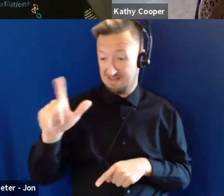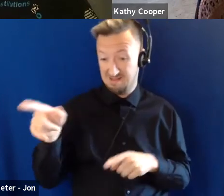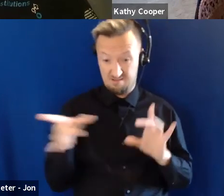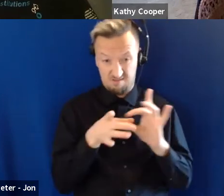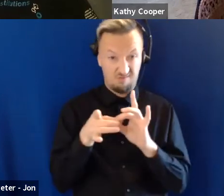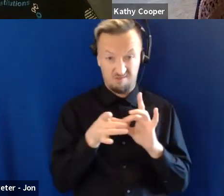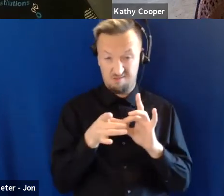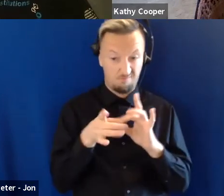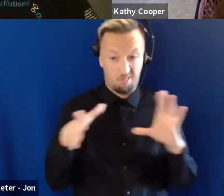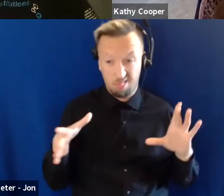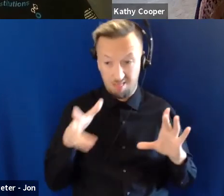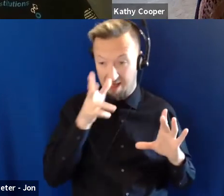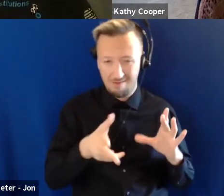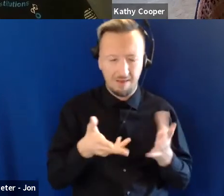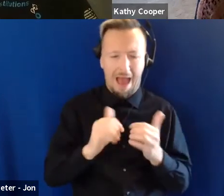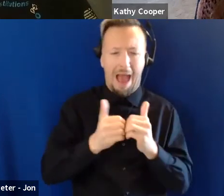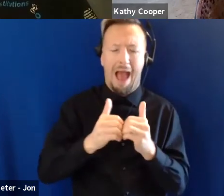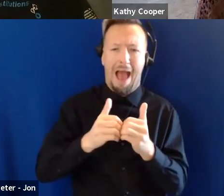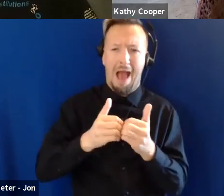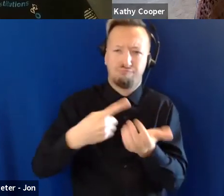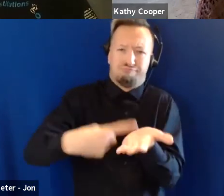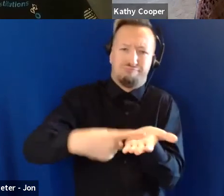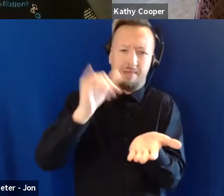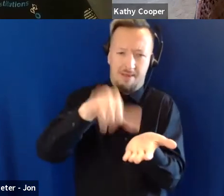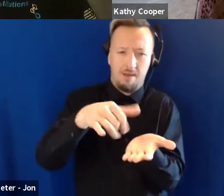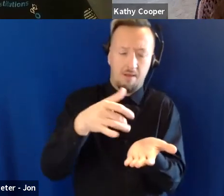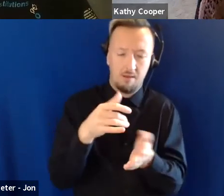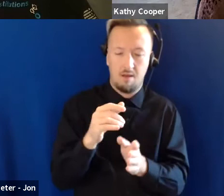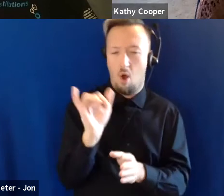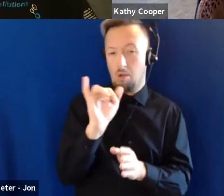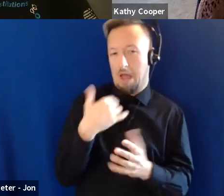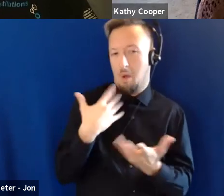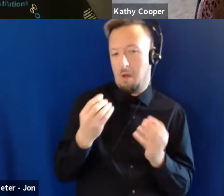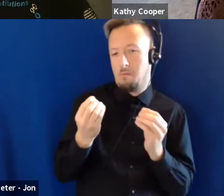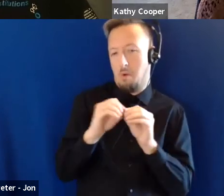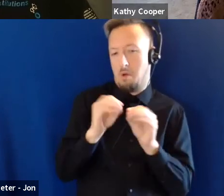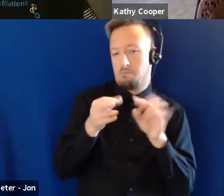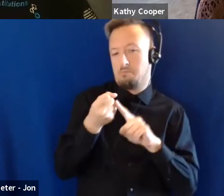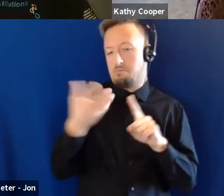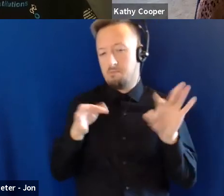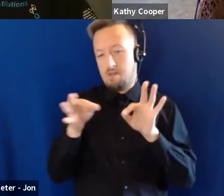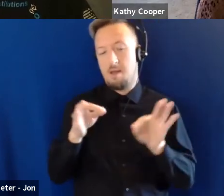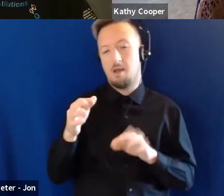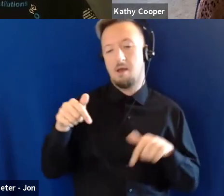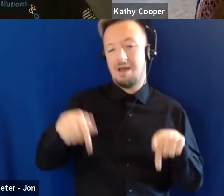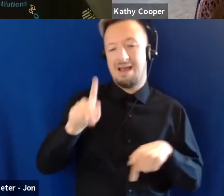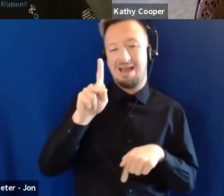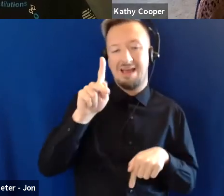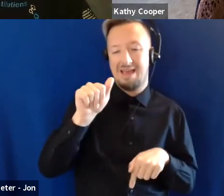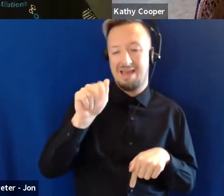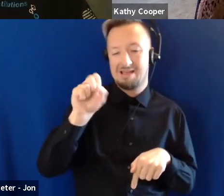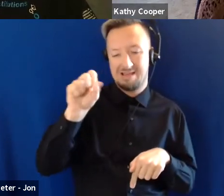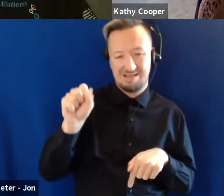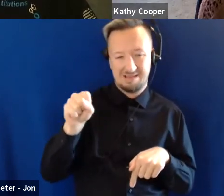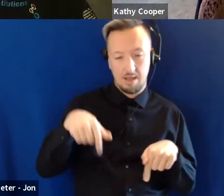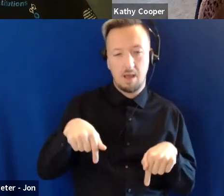those conversations. A little background on Kansas. We're a minimally funded state through